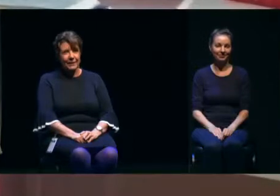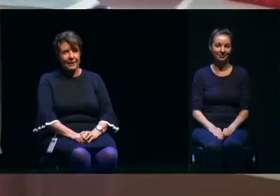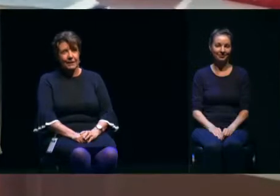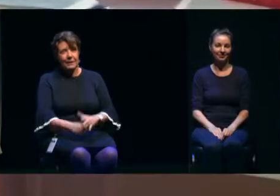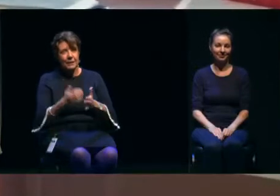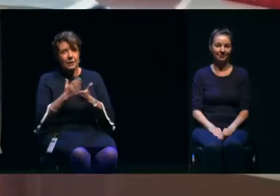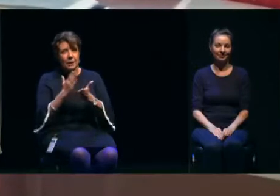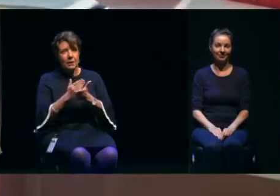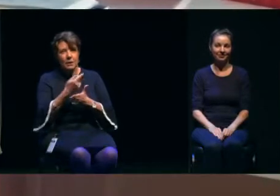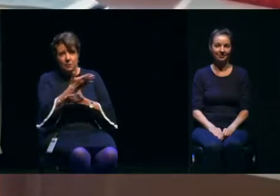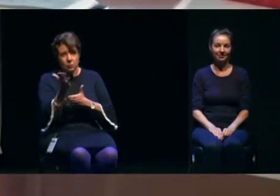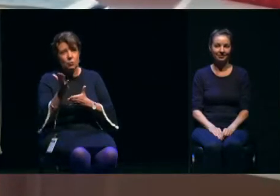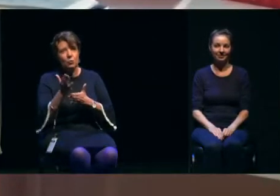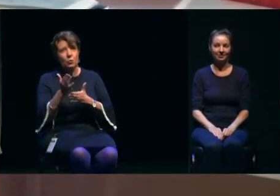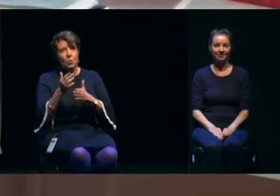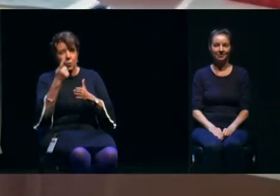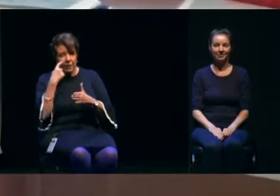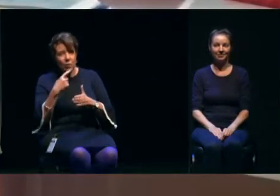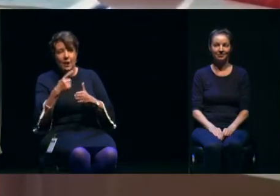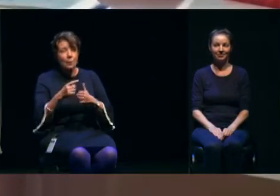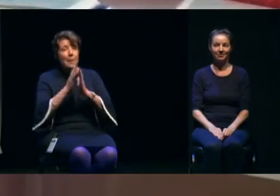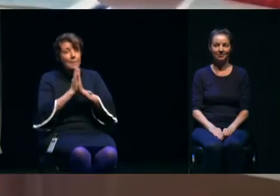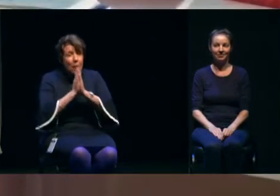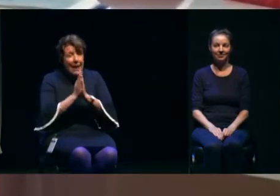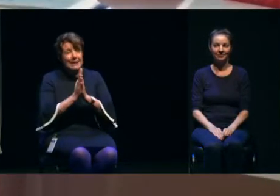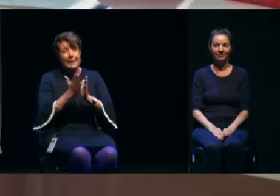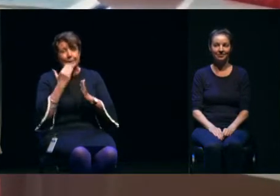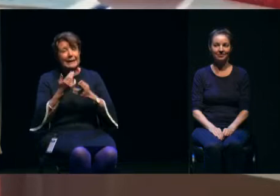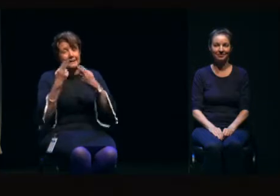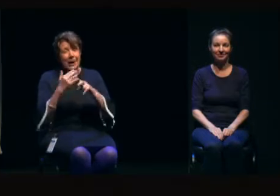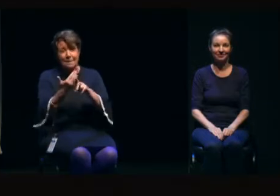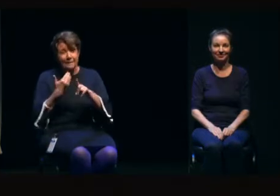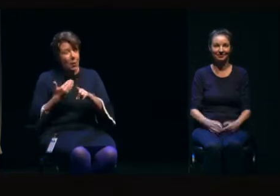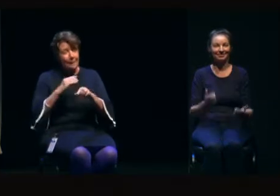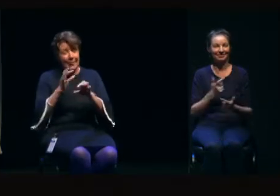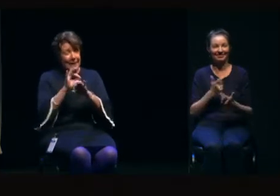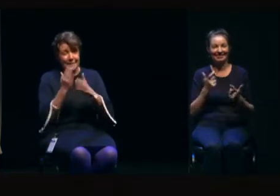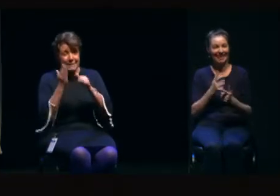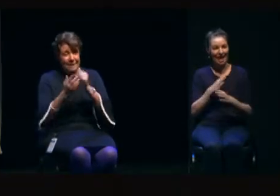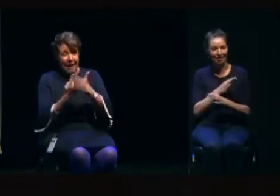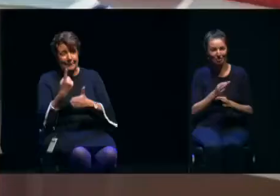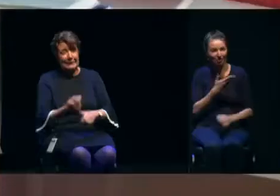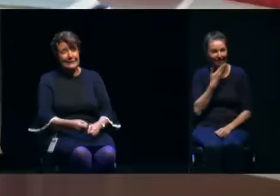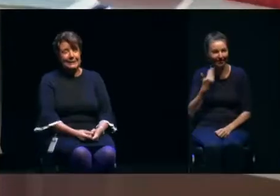In spite of all the praying that we did that she would die before, she didn't. So, that's not very by kind.